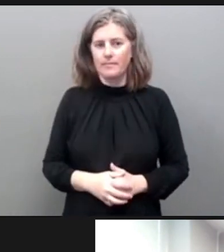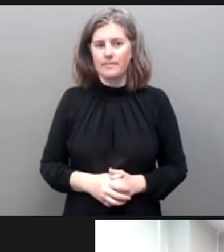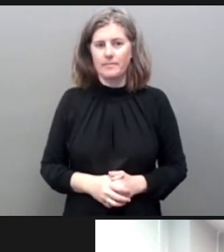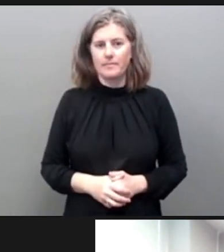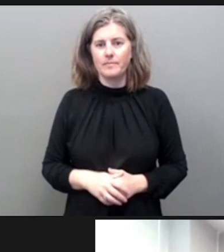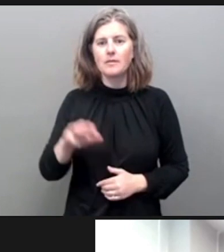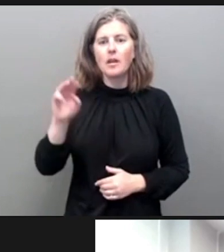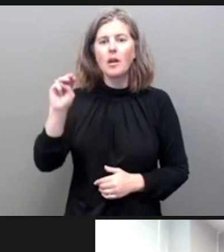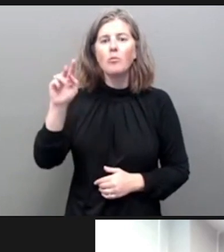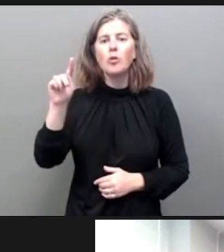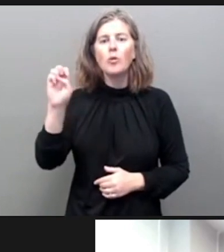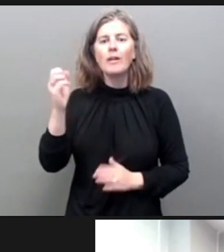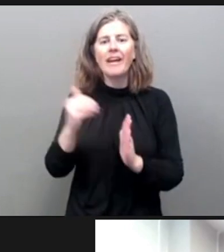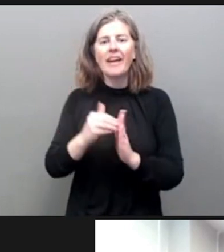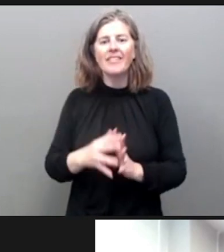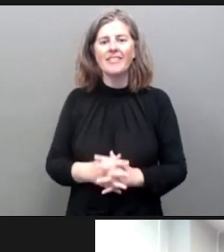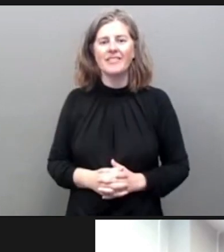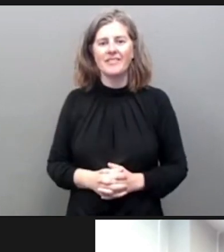Unmute.